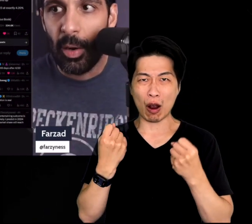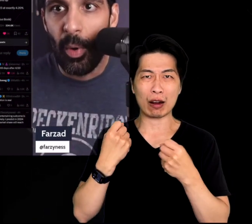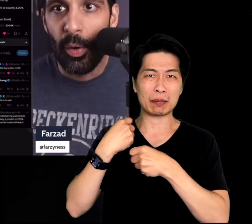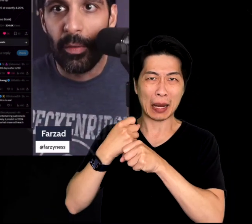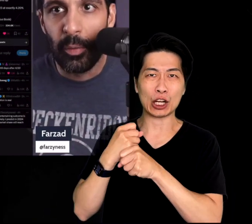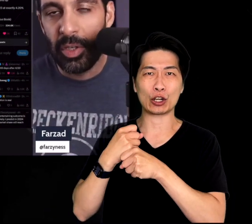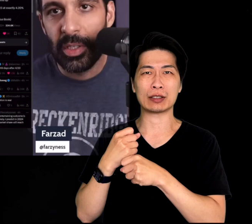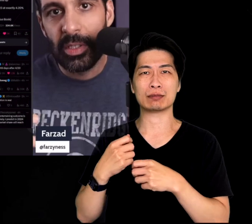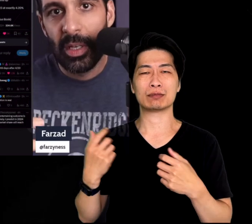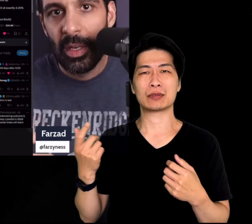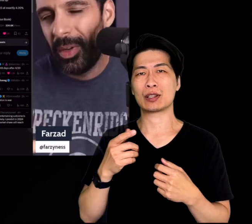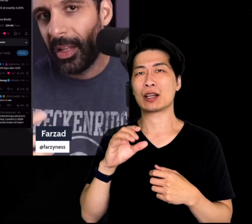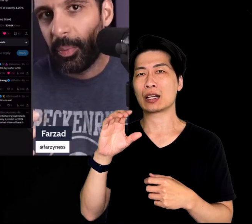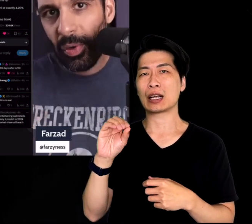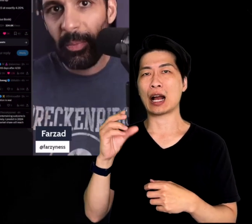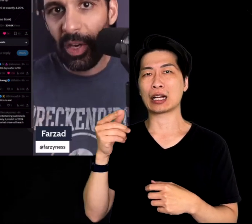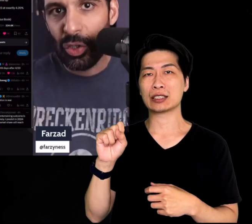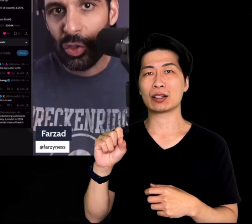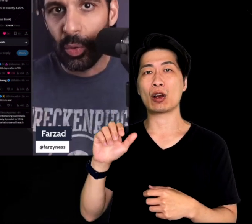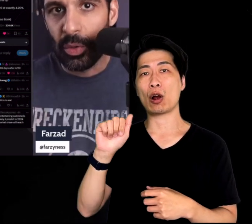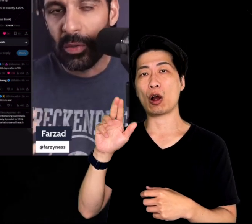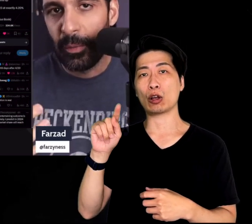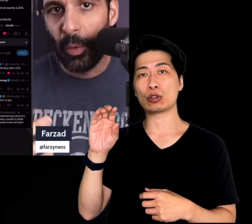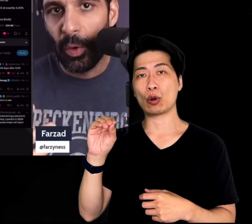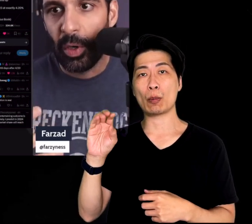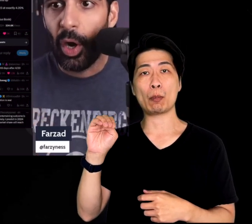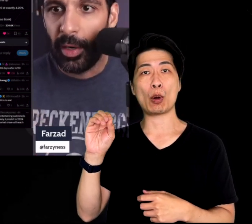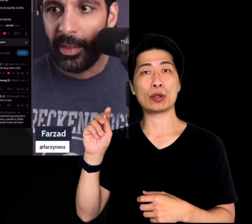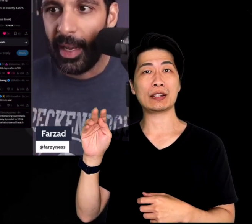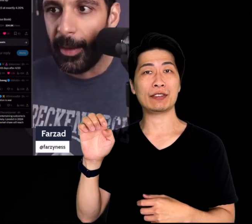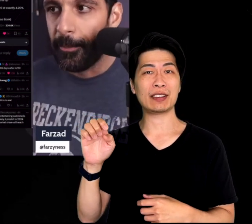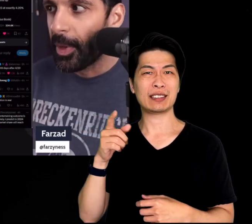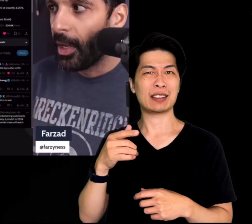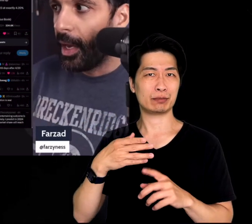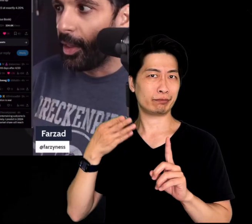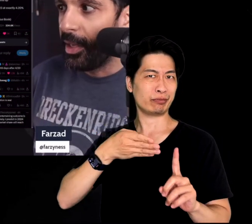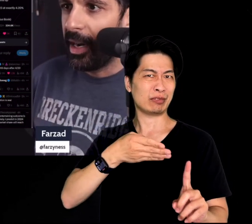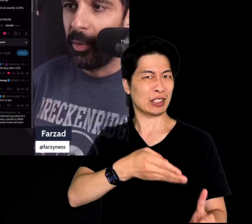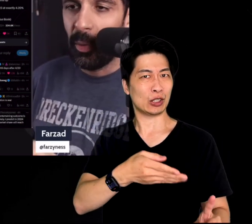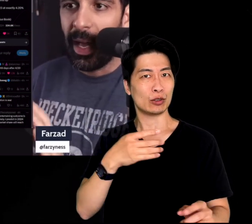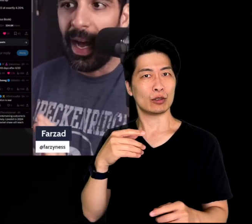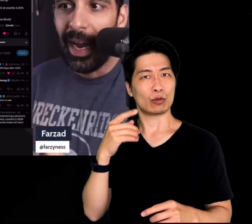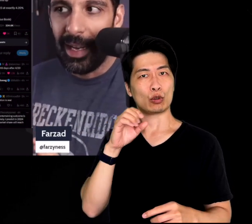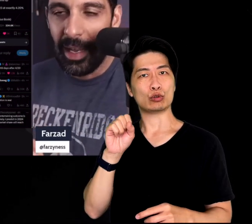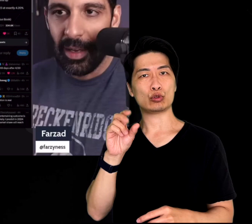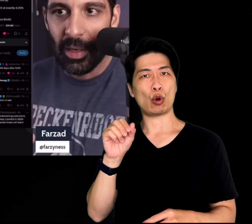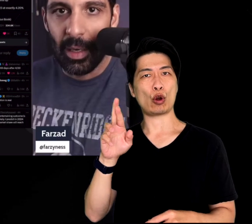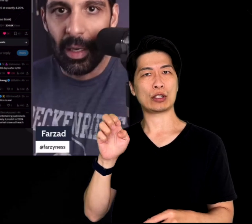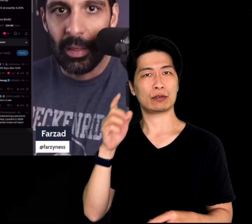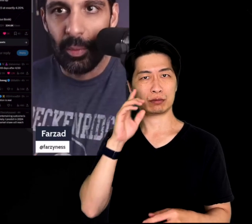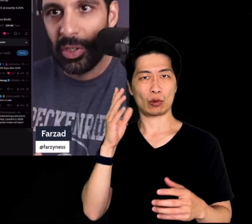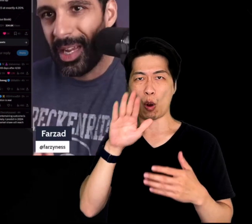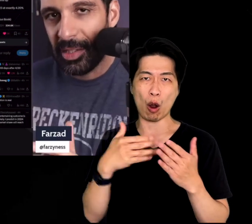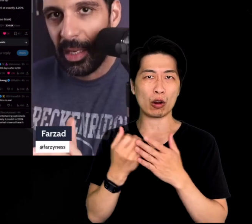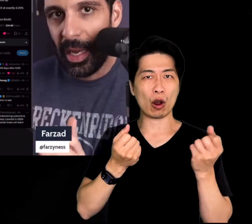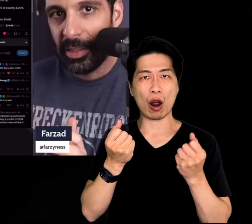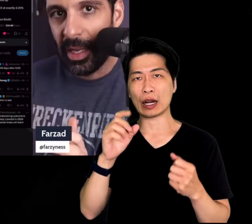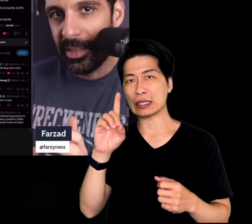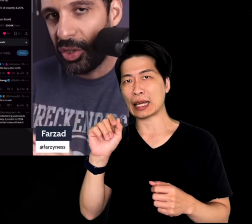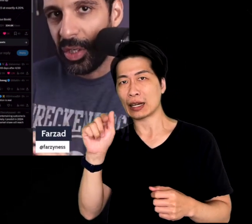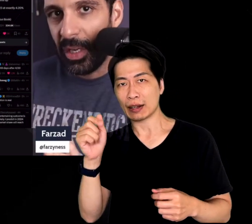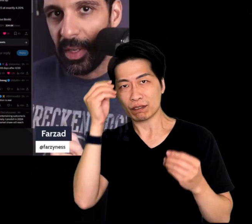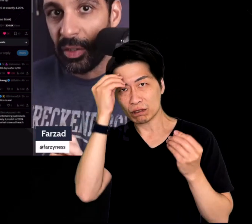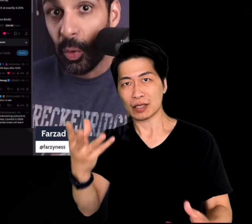Cox Automotive, which is really the premier source for car data. And the thing that I really want to highlight here, which Tesla